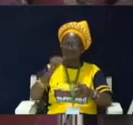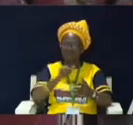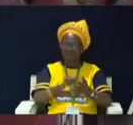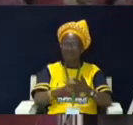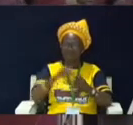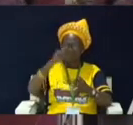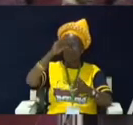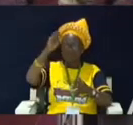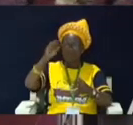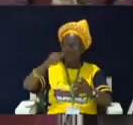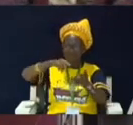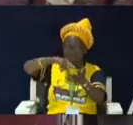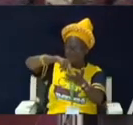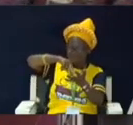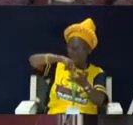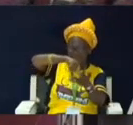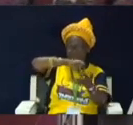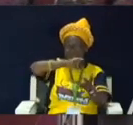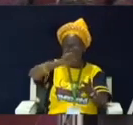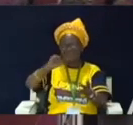him.